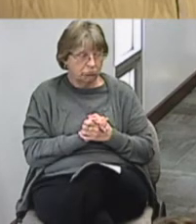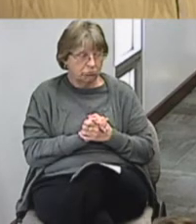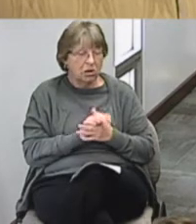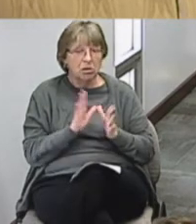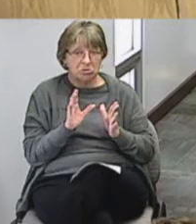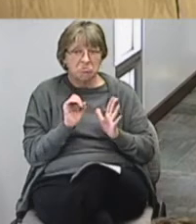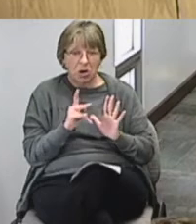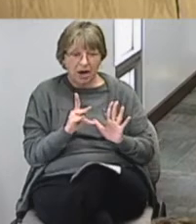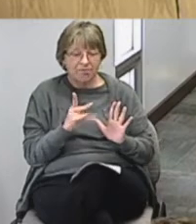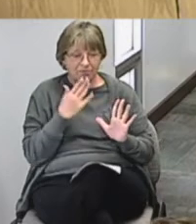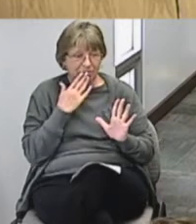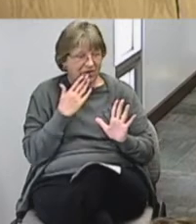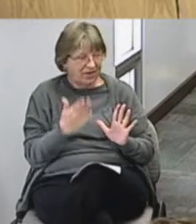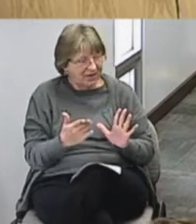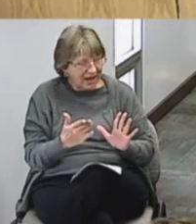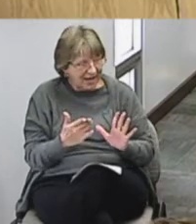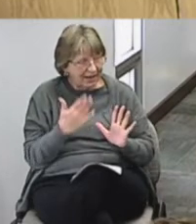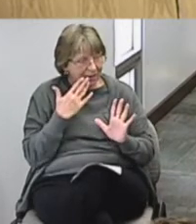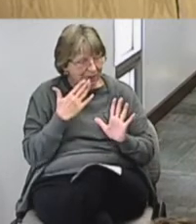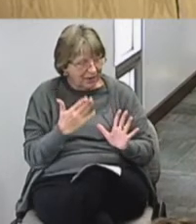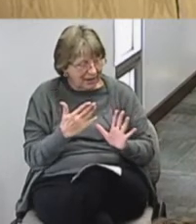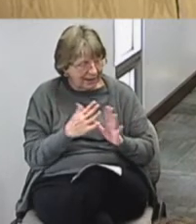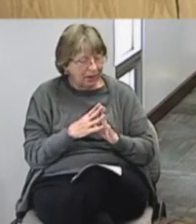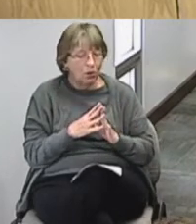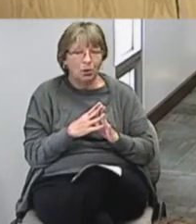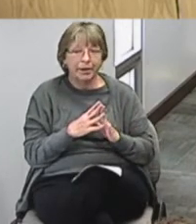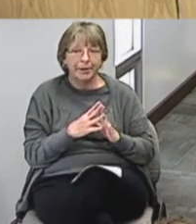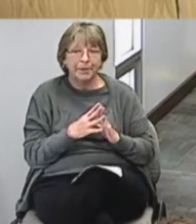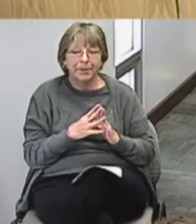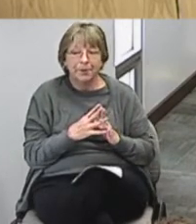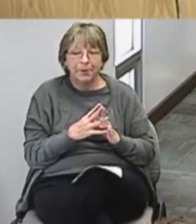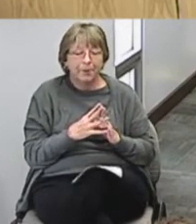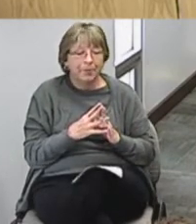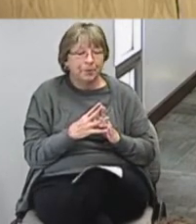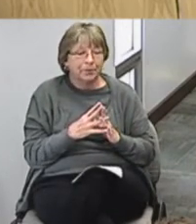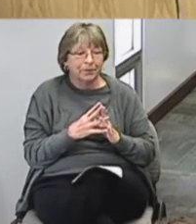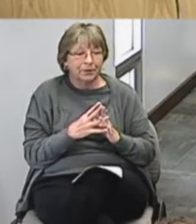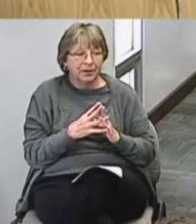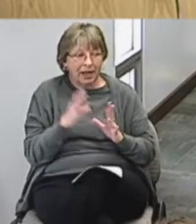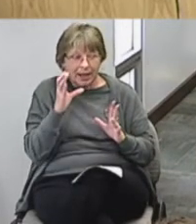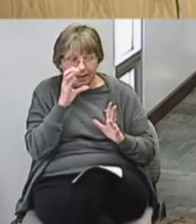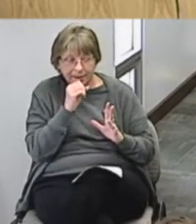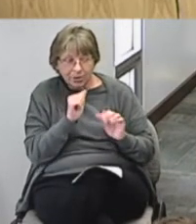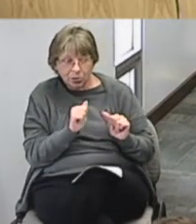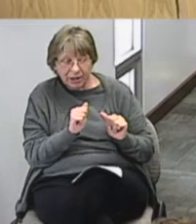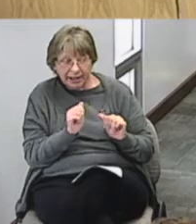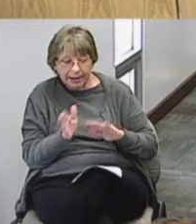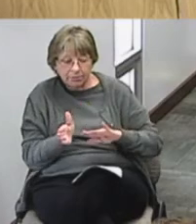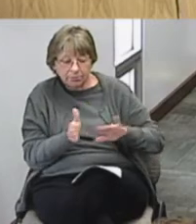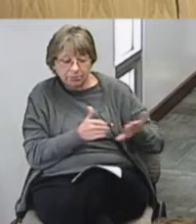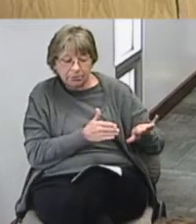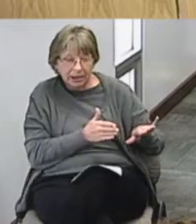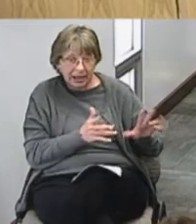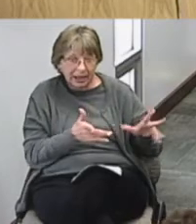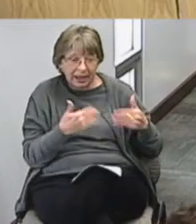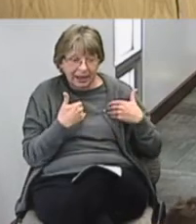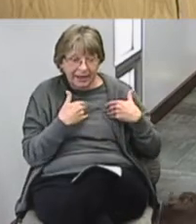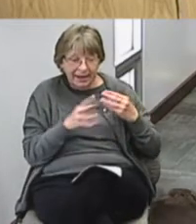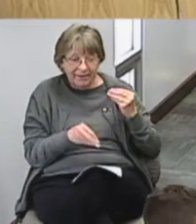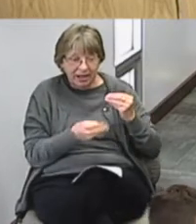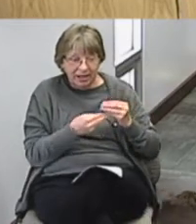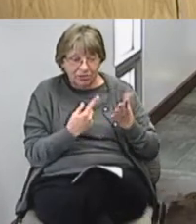Not at this moment, but thank you for catching that. I assume we could just table this then and have further